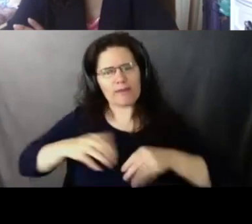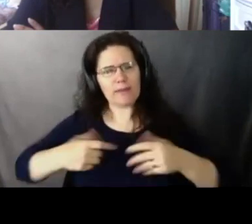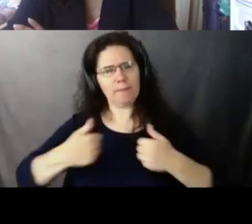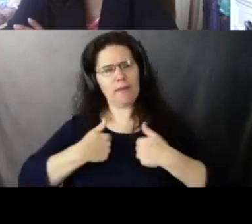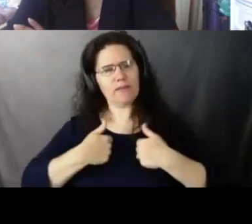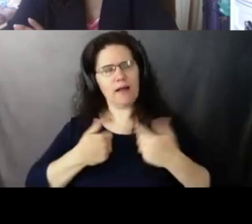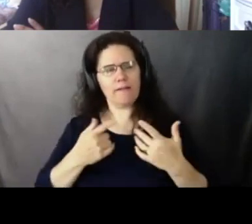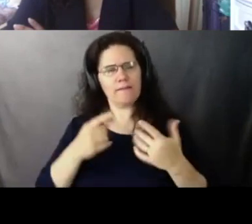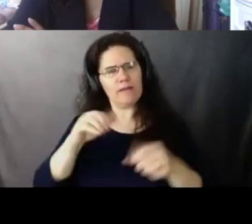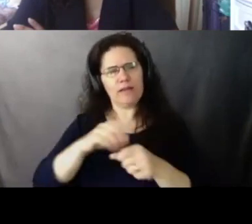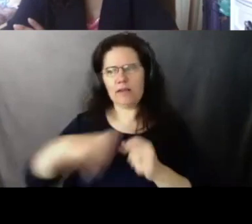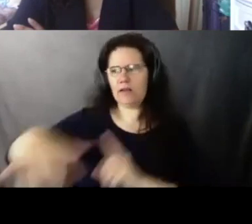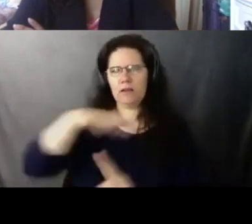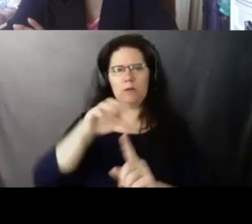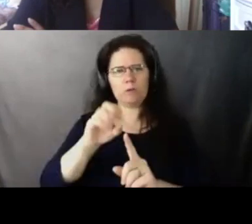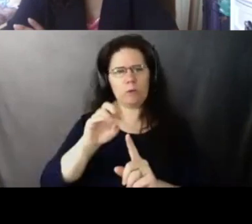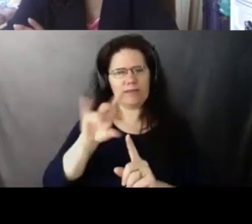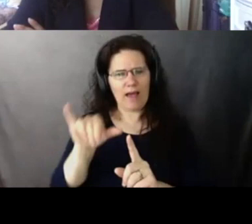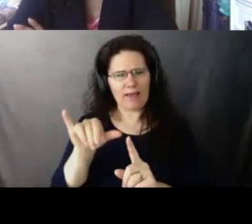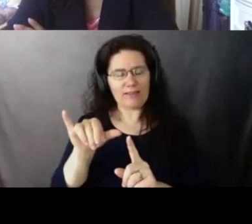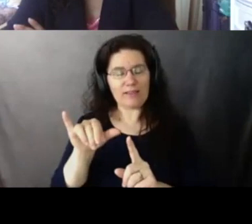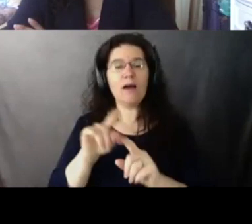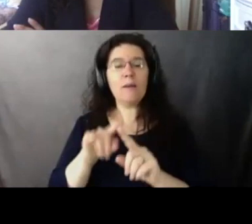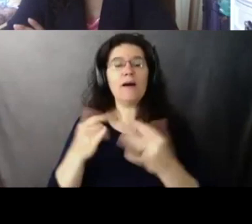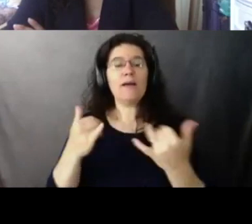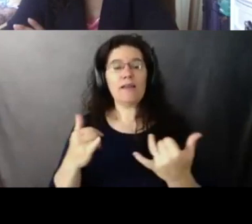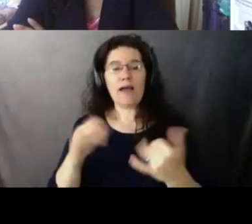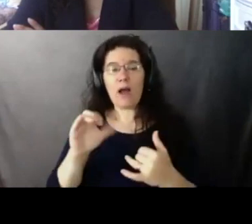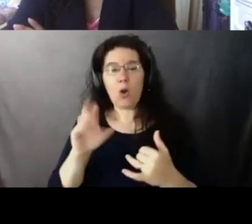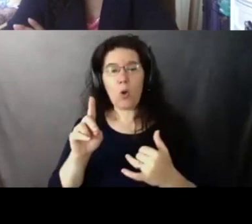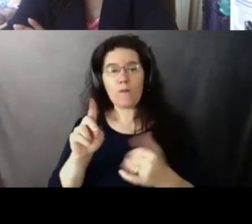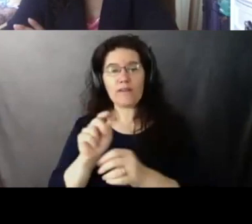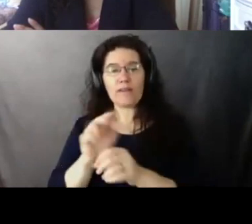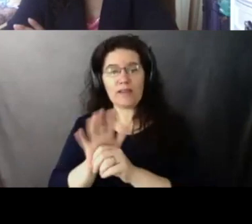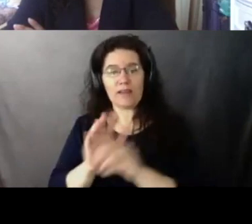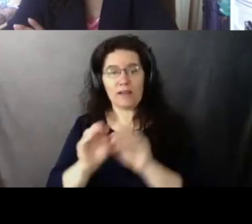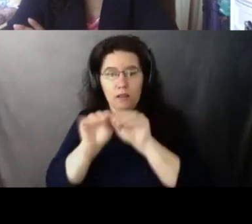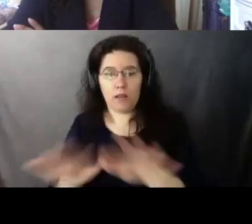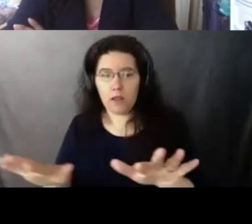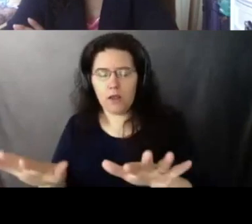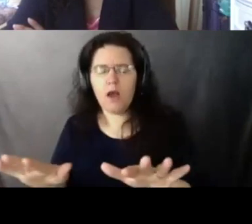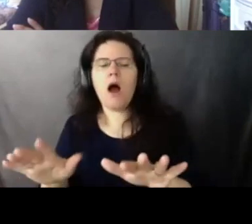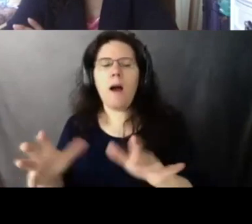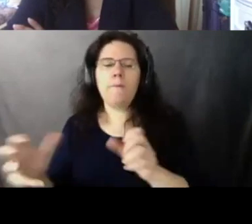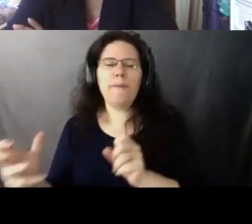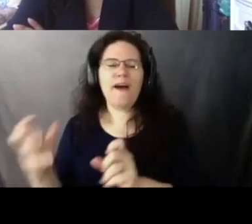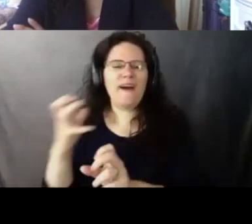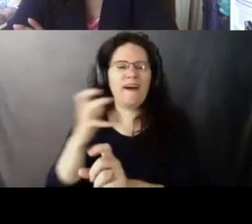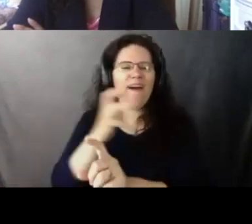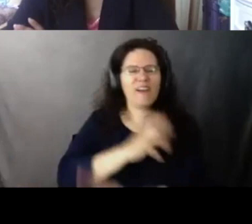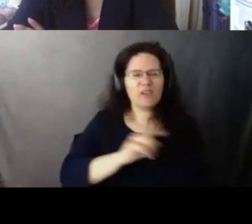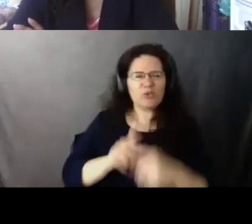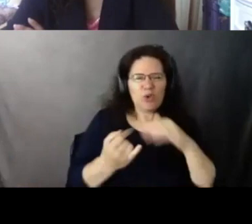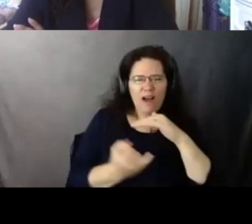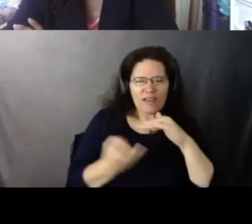the society. But the COVID-19 make them again isolated, again lock them down. I'm